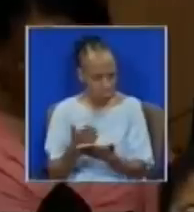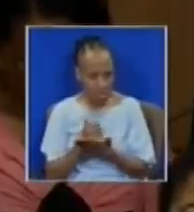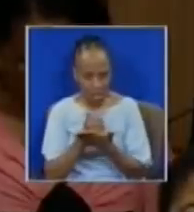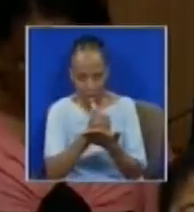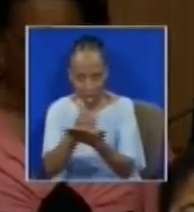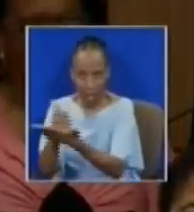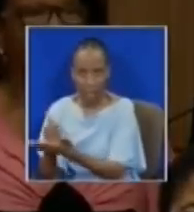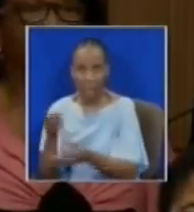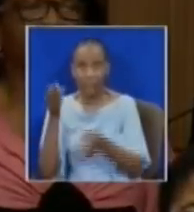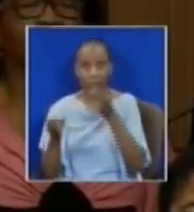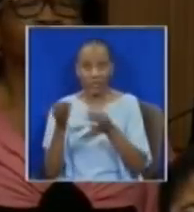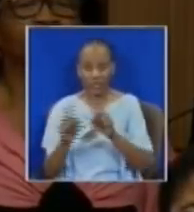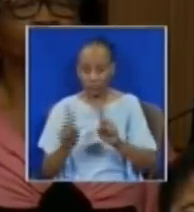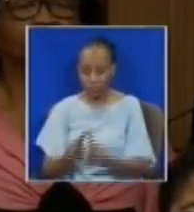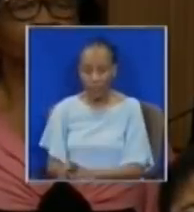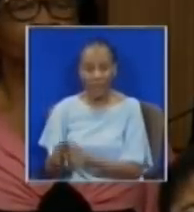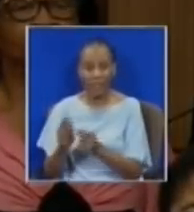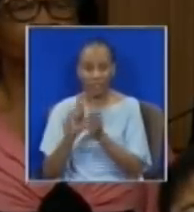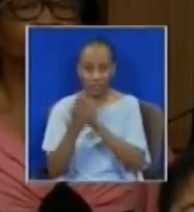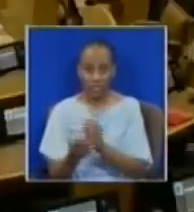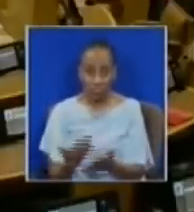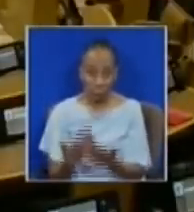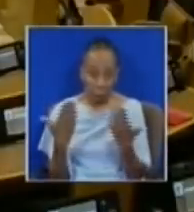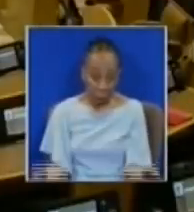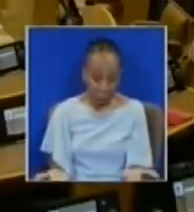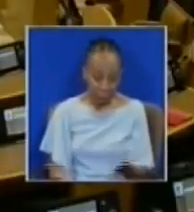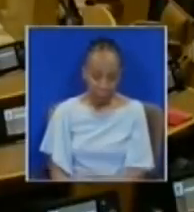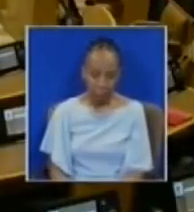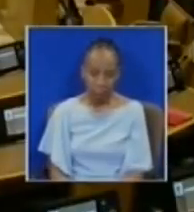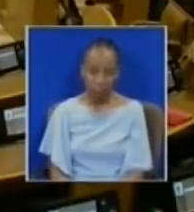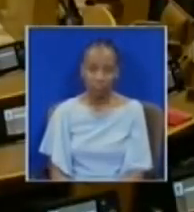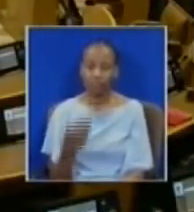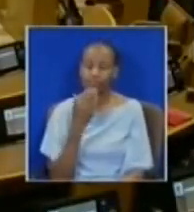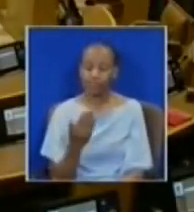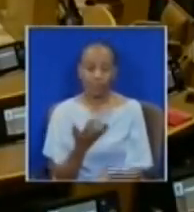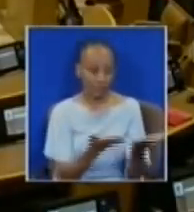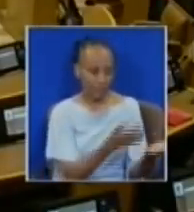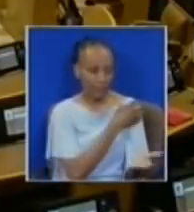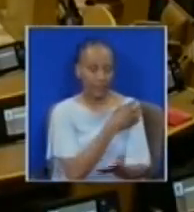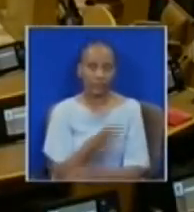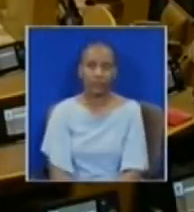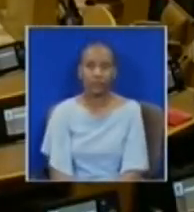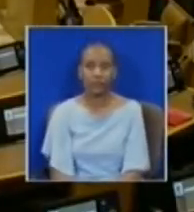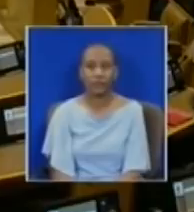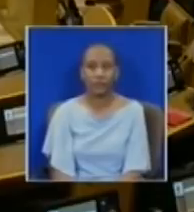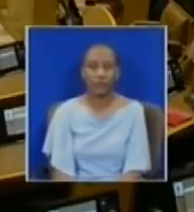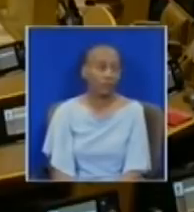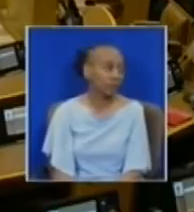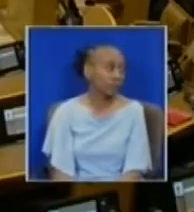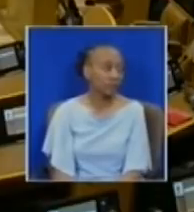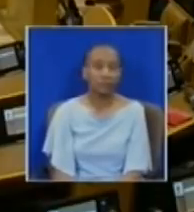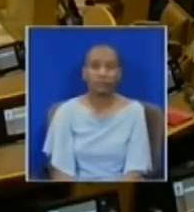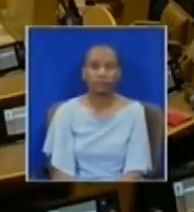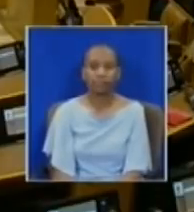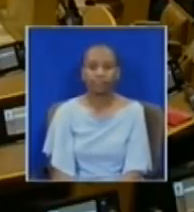thereafter, we'll accept or find it desirable or not desirable, then we'll take it to Parliament and Parliament will vote